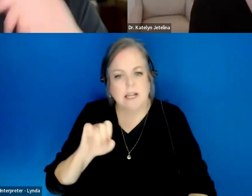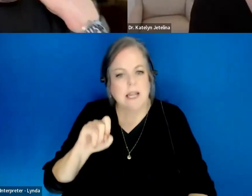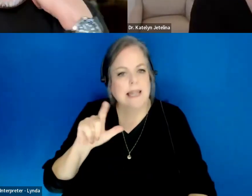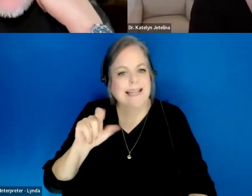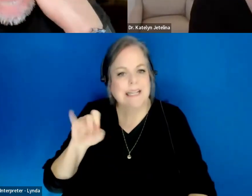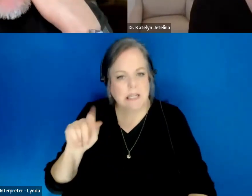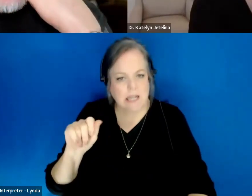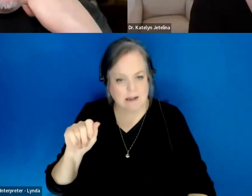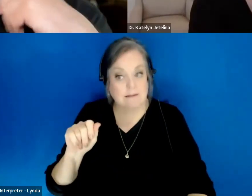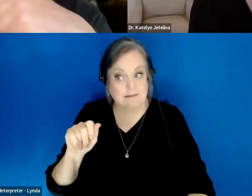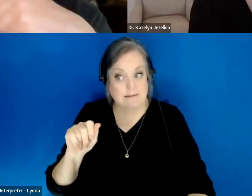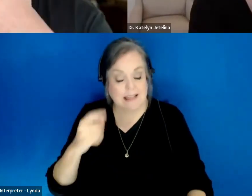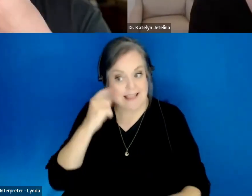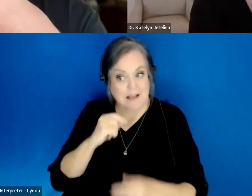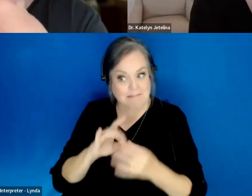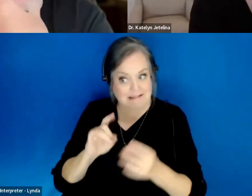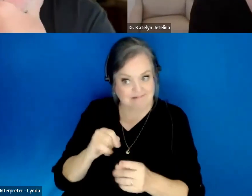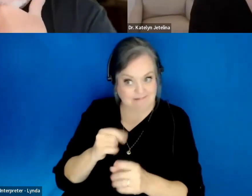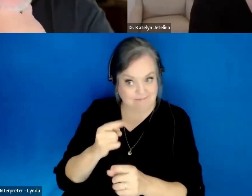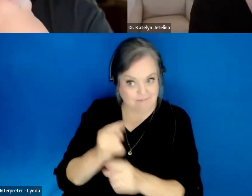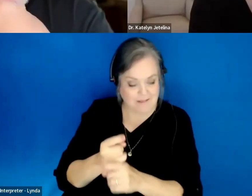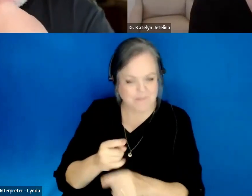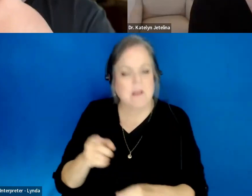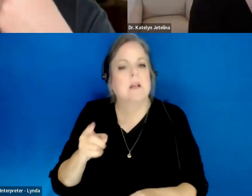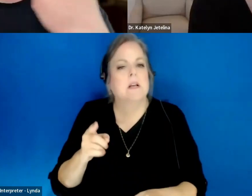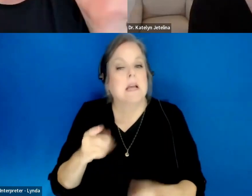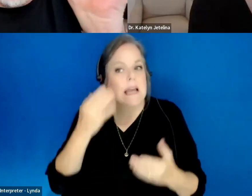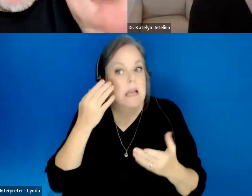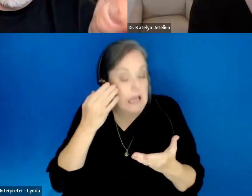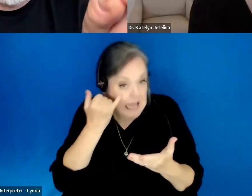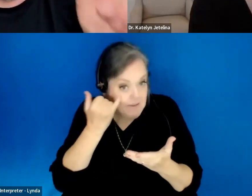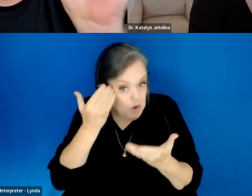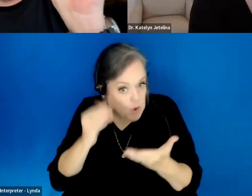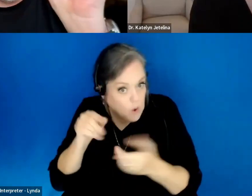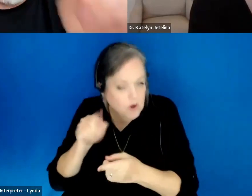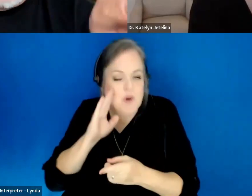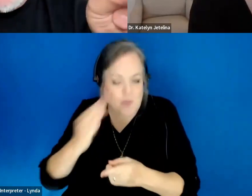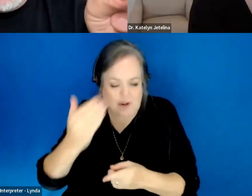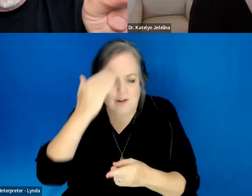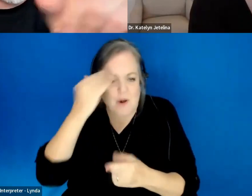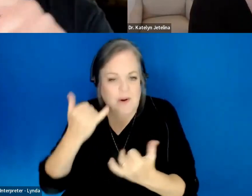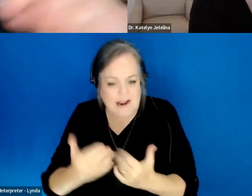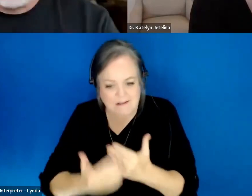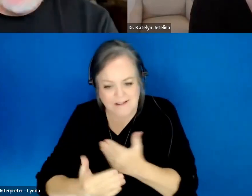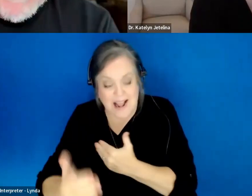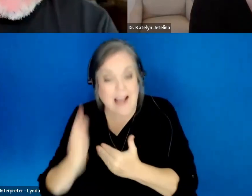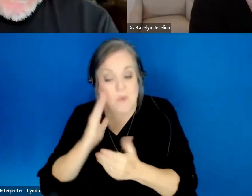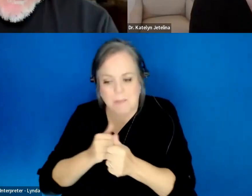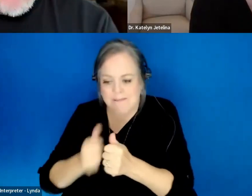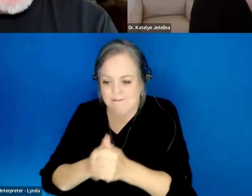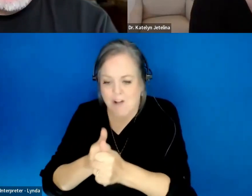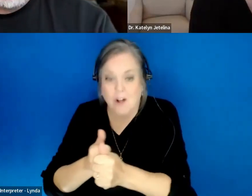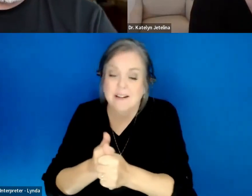And Caitlin, if you don't know her, you're going to know her now. And once you know her now, you're going to be following her like pretty much everybody on